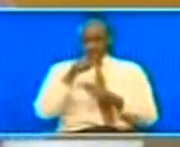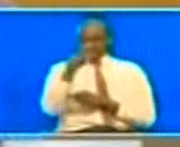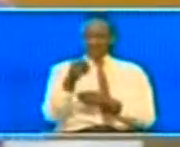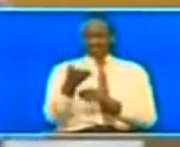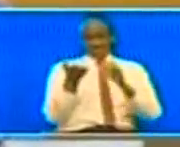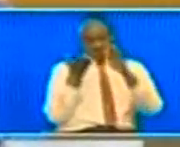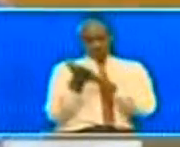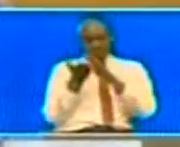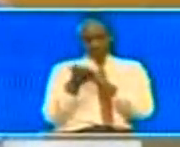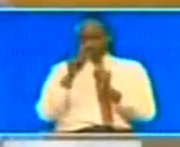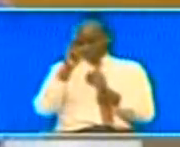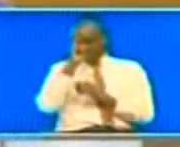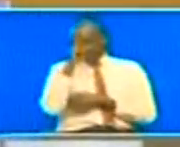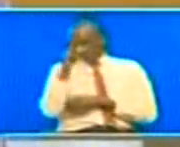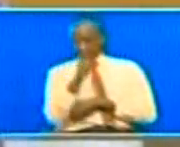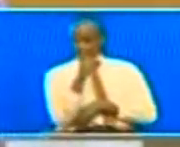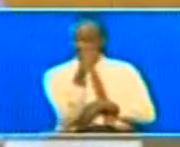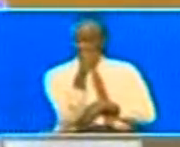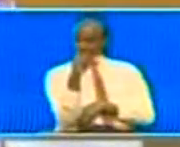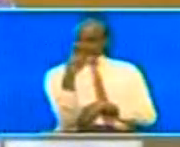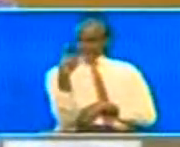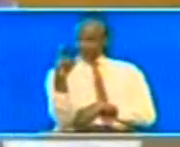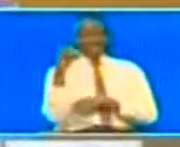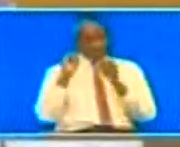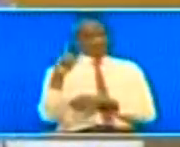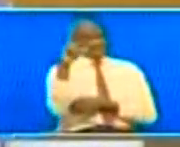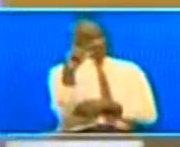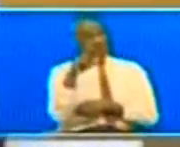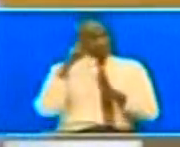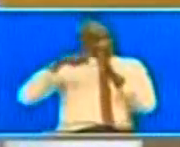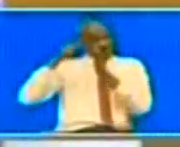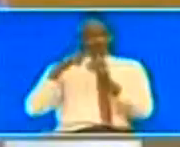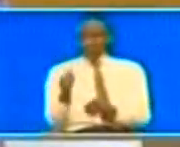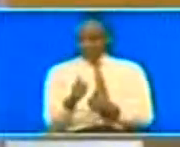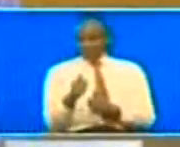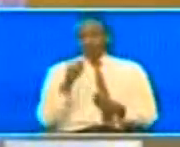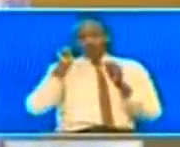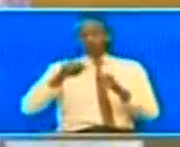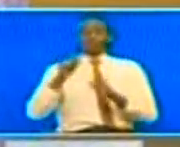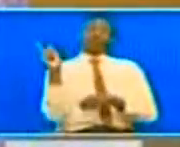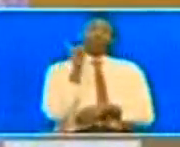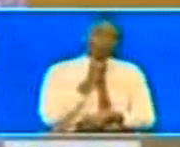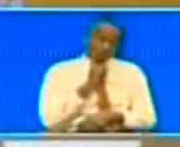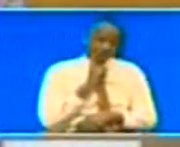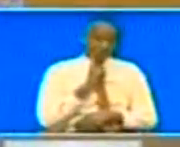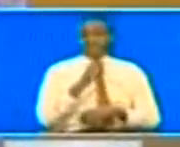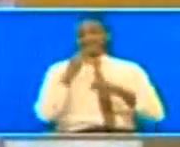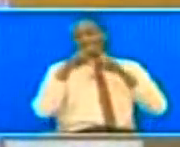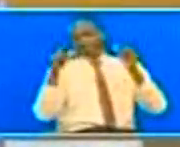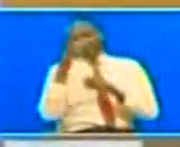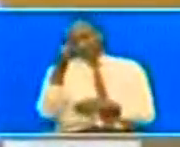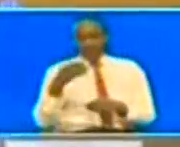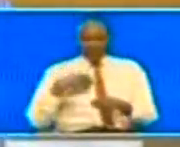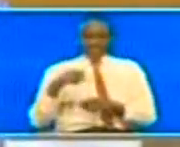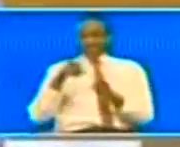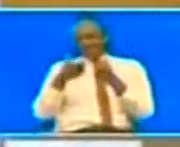this police officer did. Because had he not recorded, we would have made a statement the next day. It would have not been in